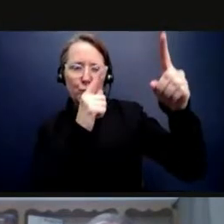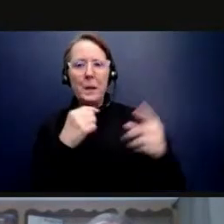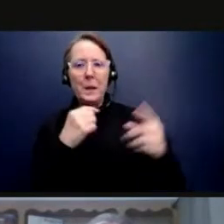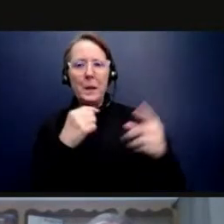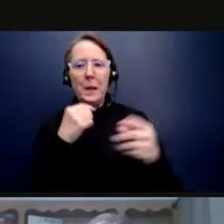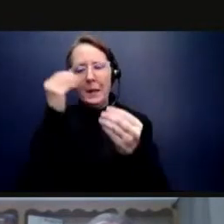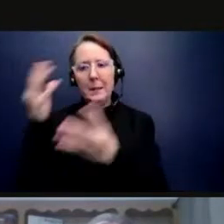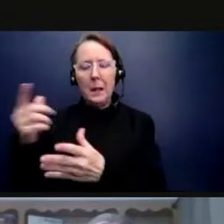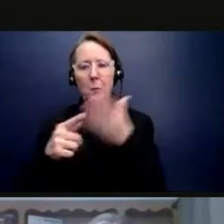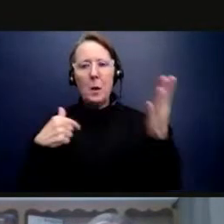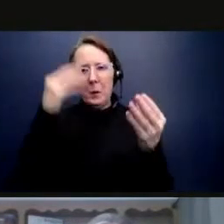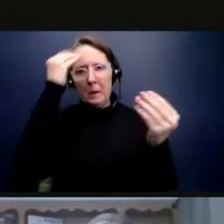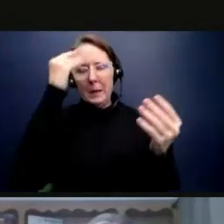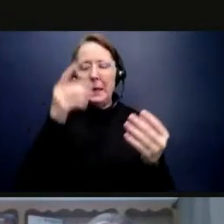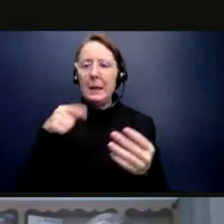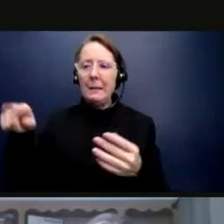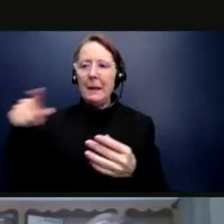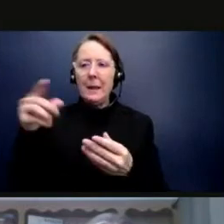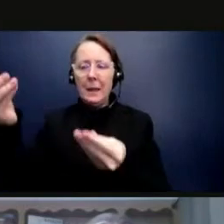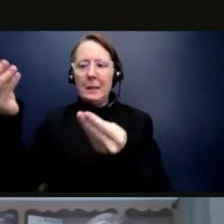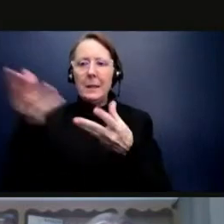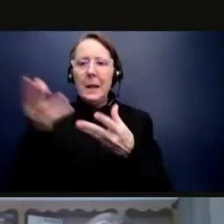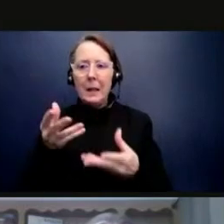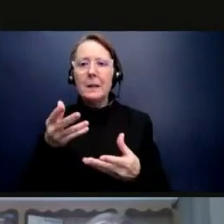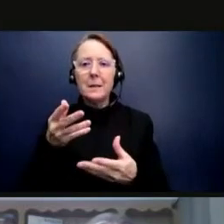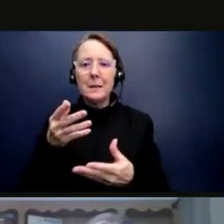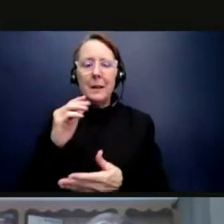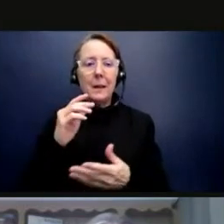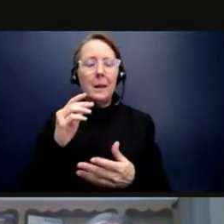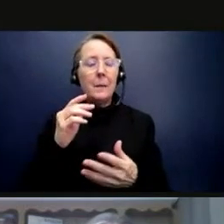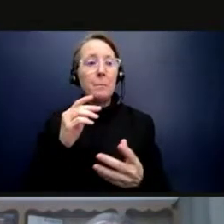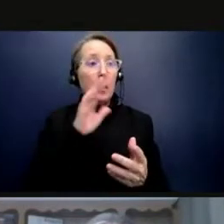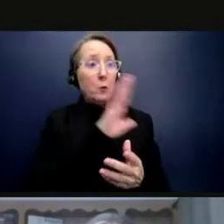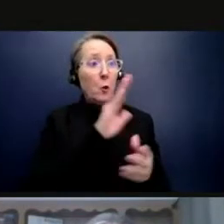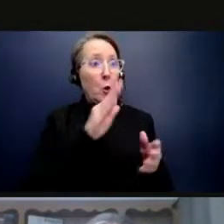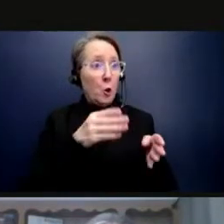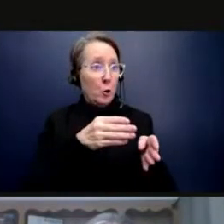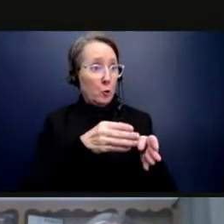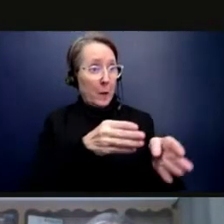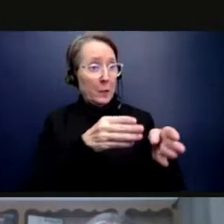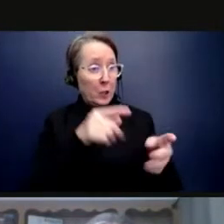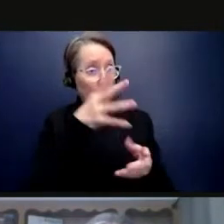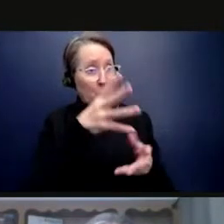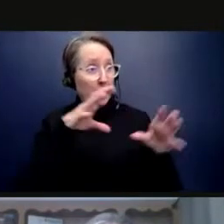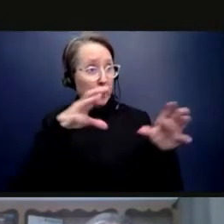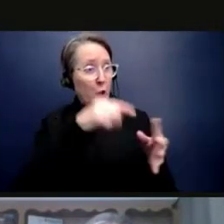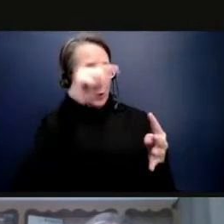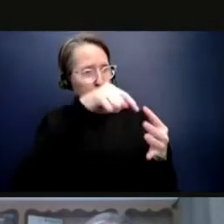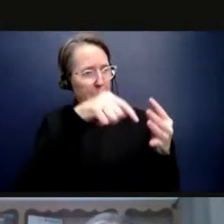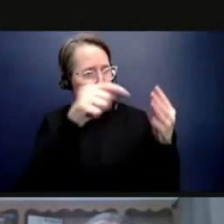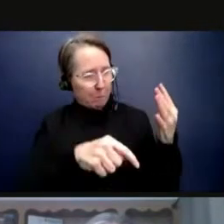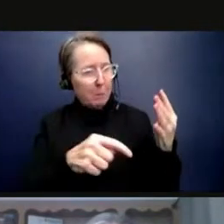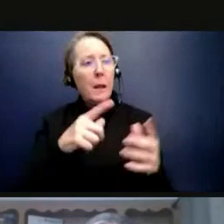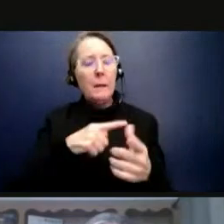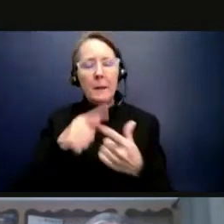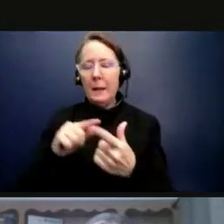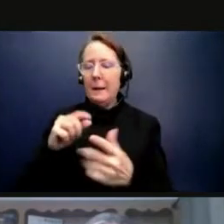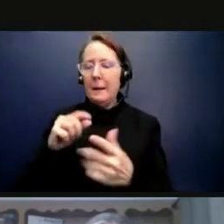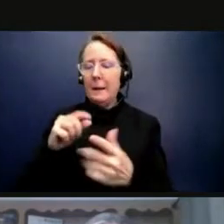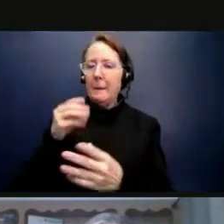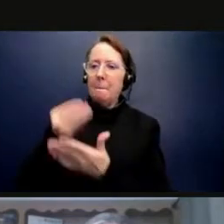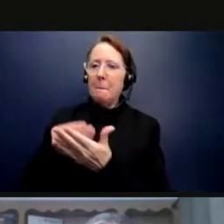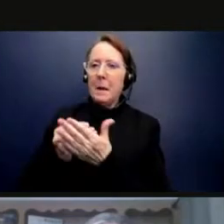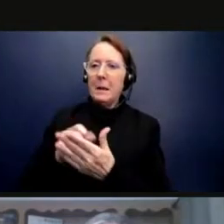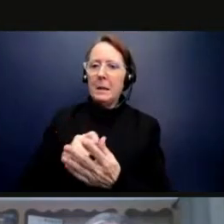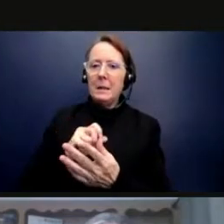can come back to us and say, okay, well, here are the financial implications of your decision, as opposed to us trying to